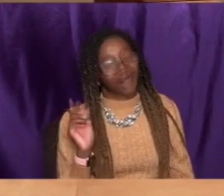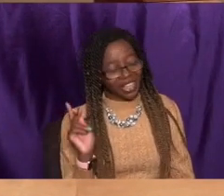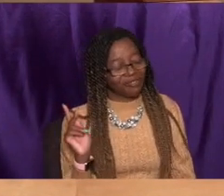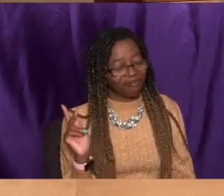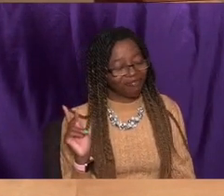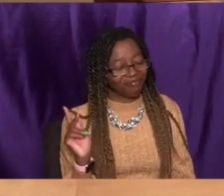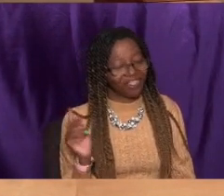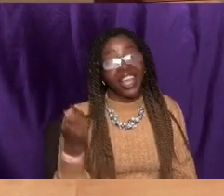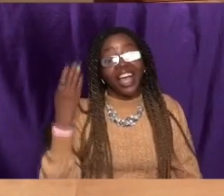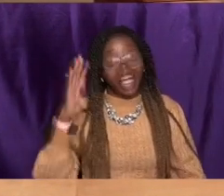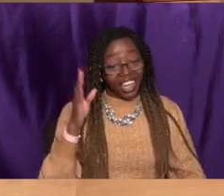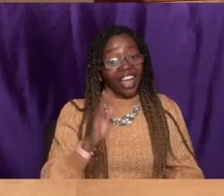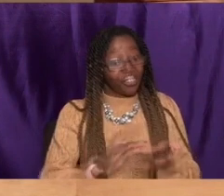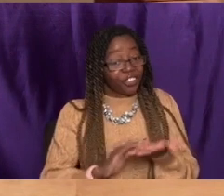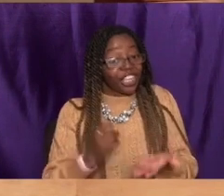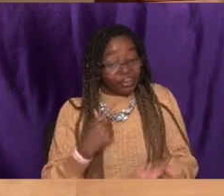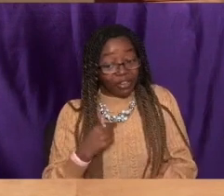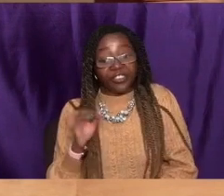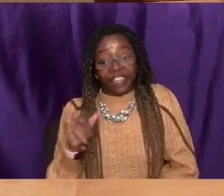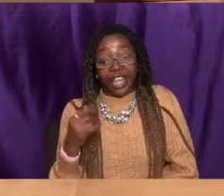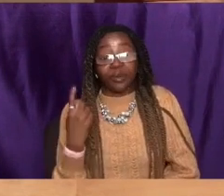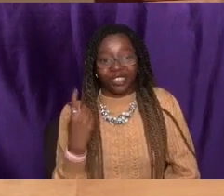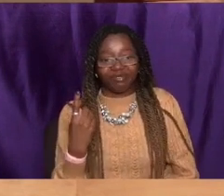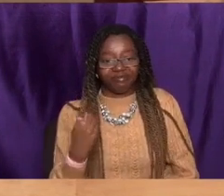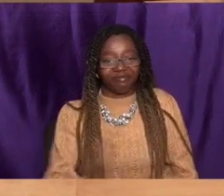Ooh, God forgive me for that one. That was just,